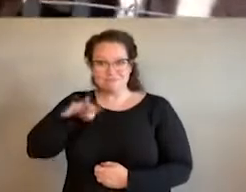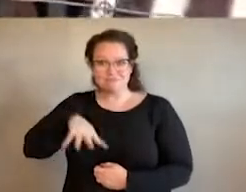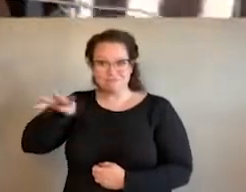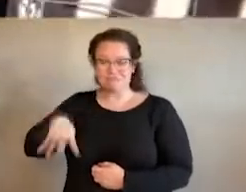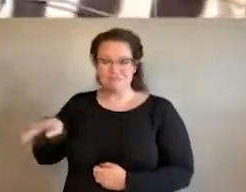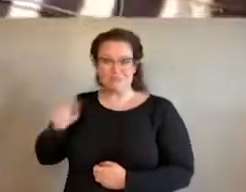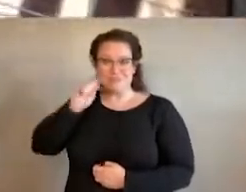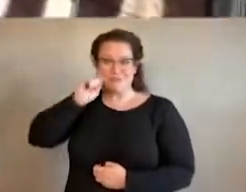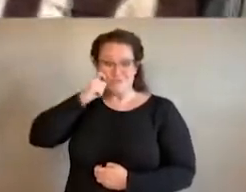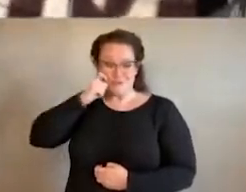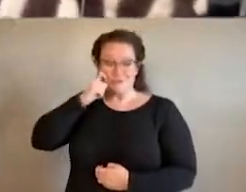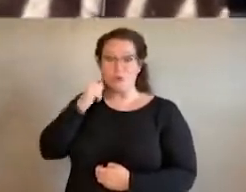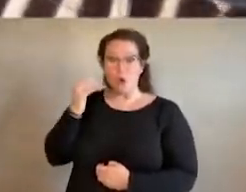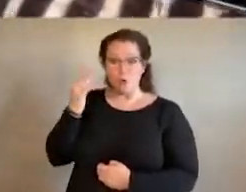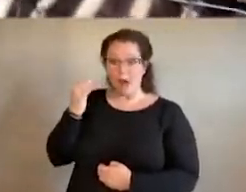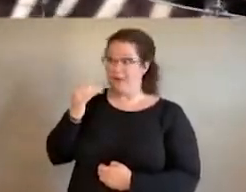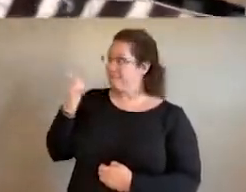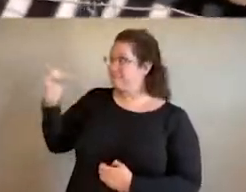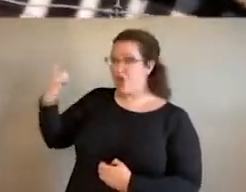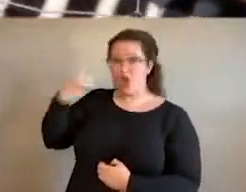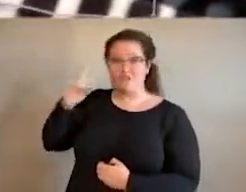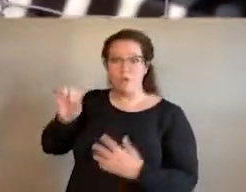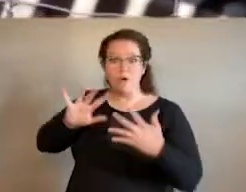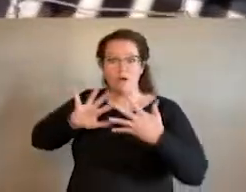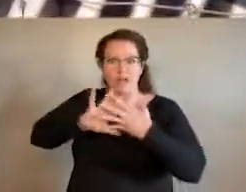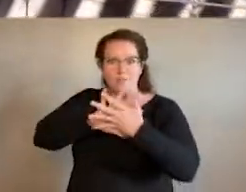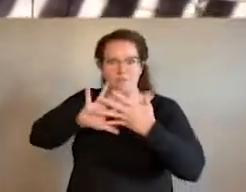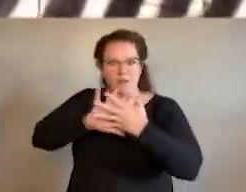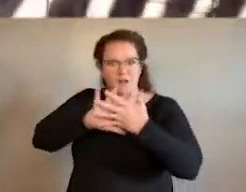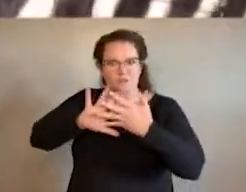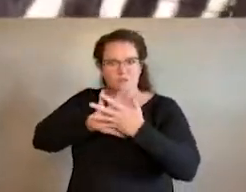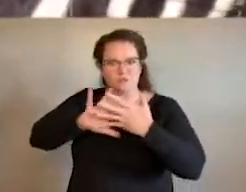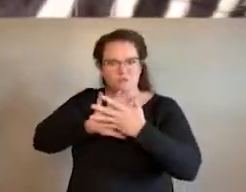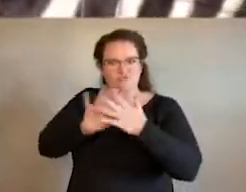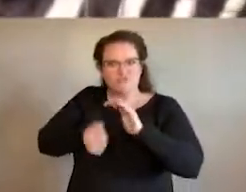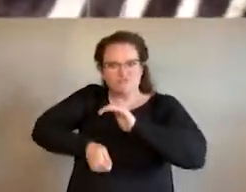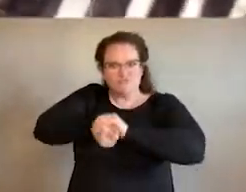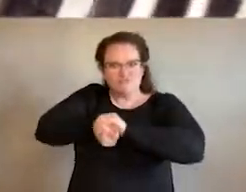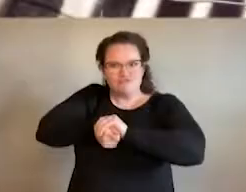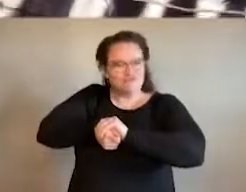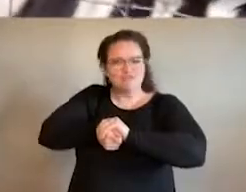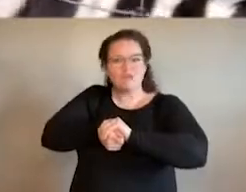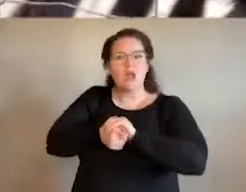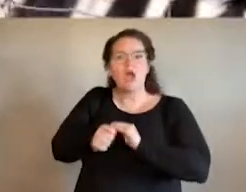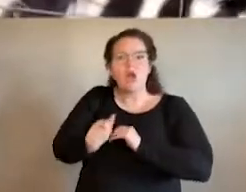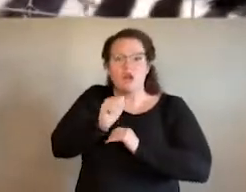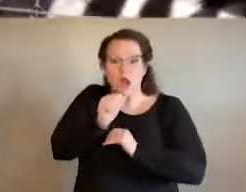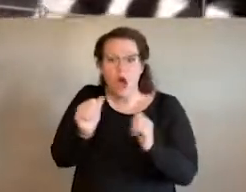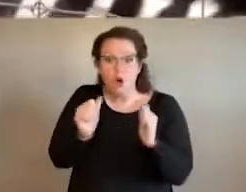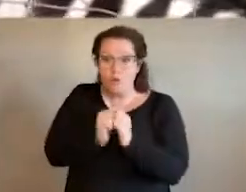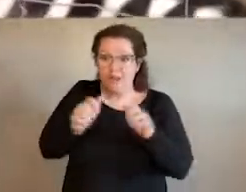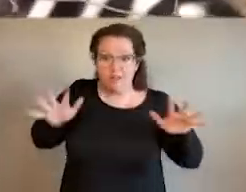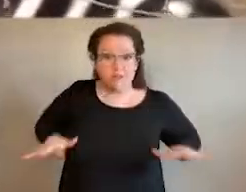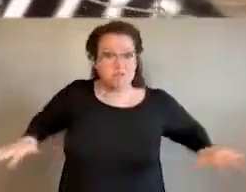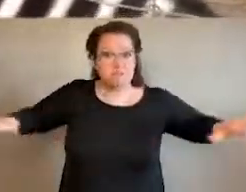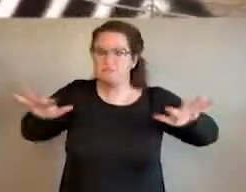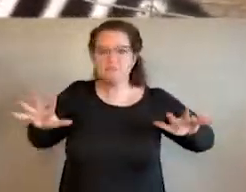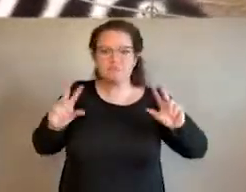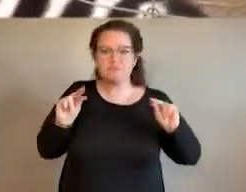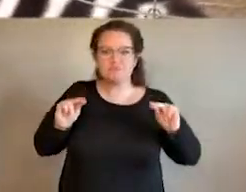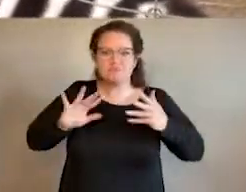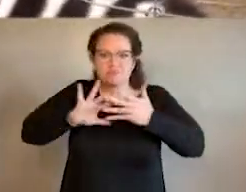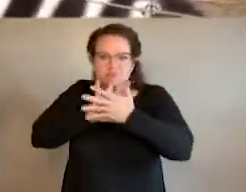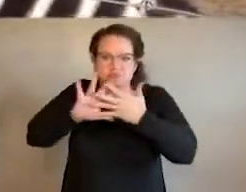These stripes are for camouflage. A lot of people don't realize that. But it's not camouflage in with their background. It's actually camouflage with